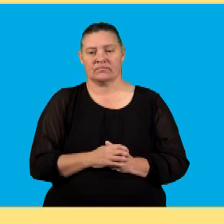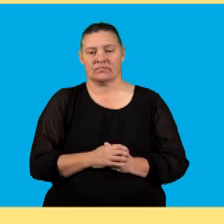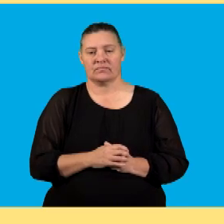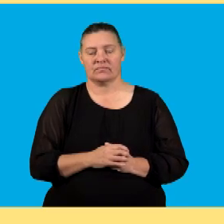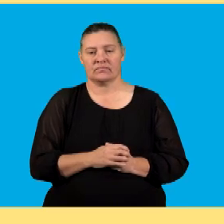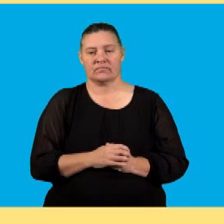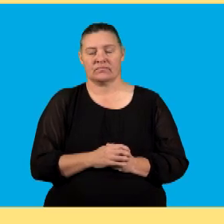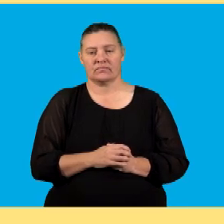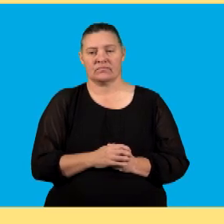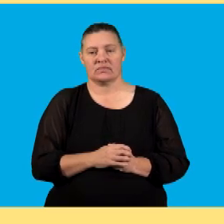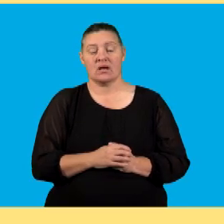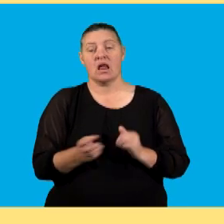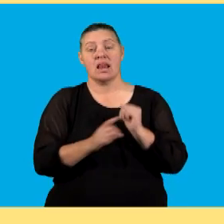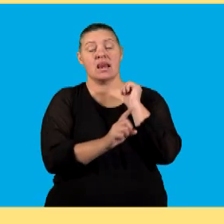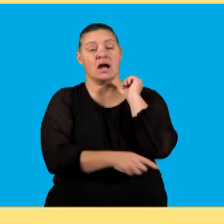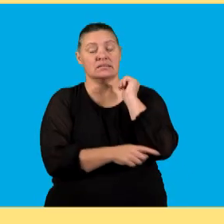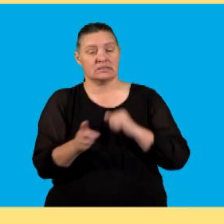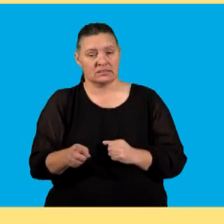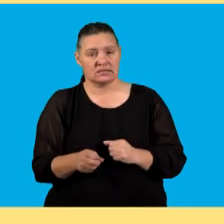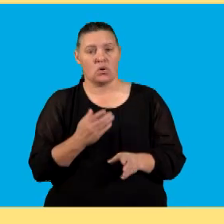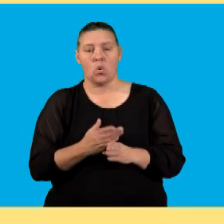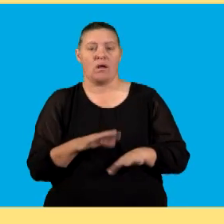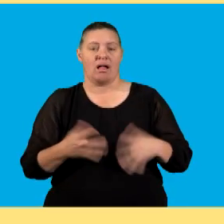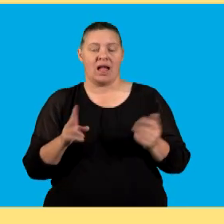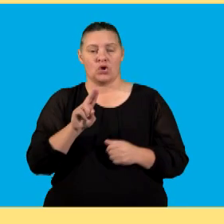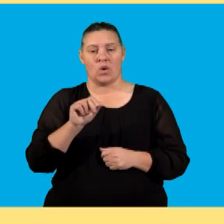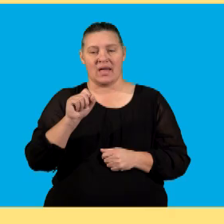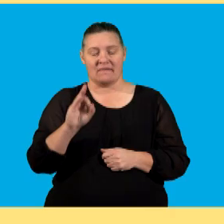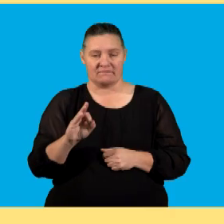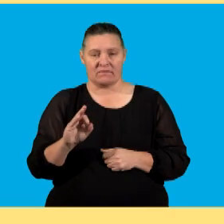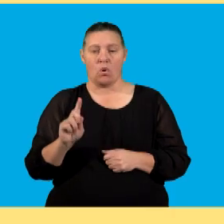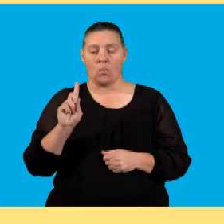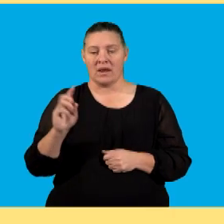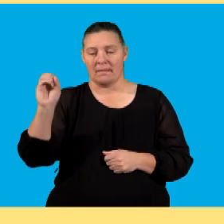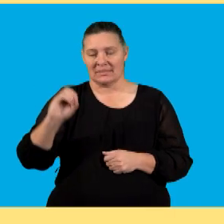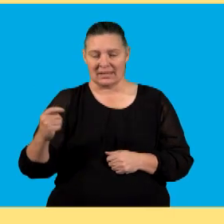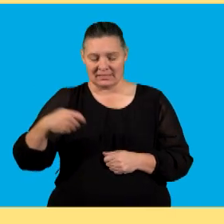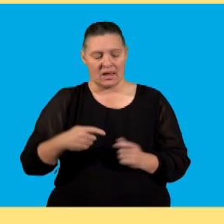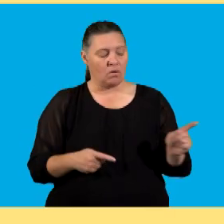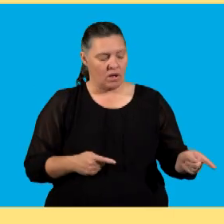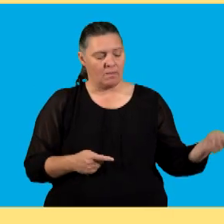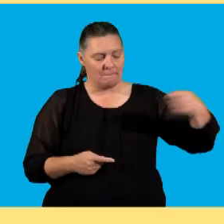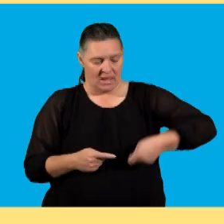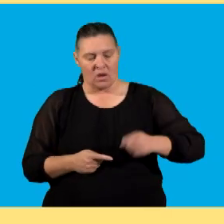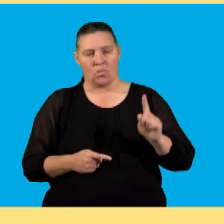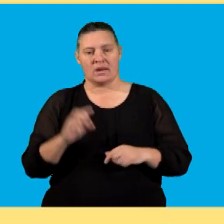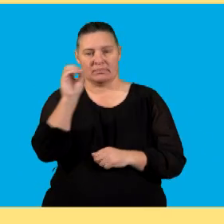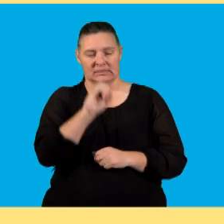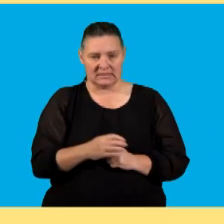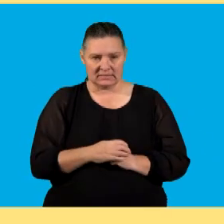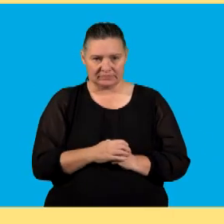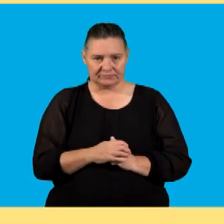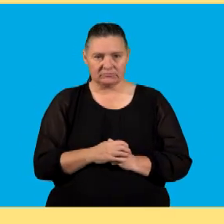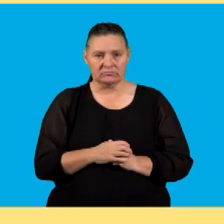1,700. That is on medical aid. Then lastly, unemployment insurance fund, 1% of gross